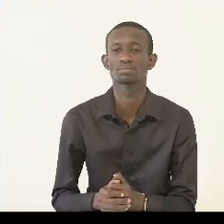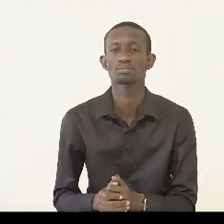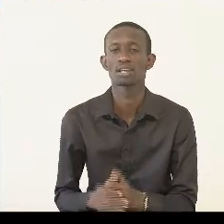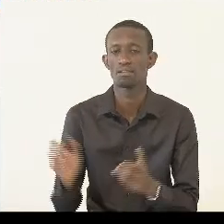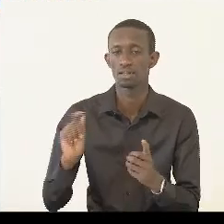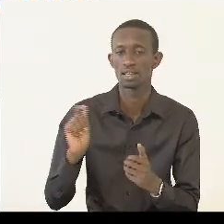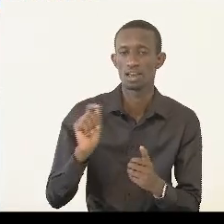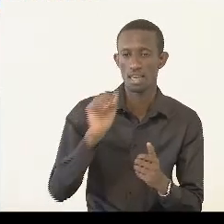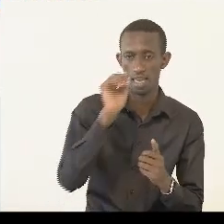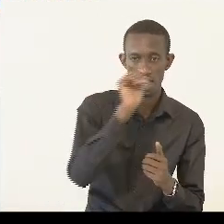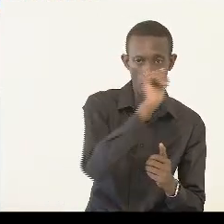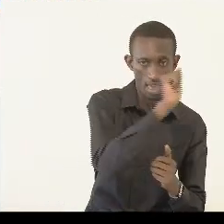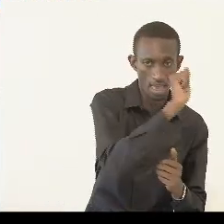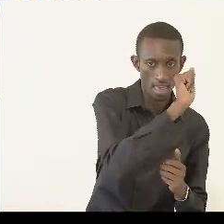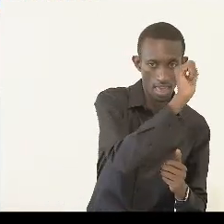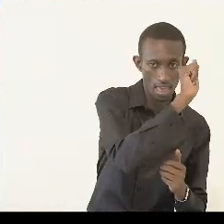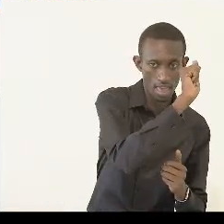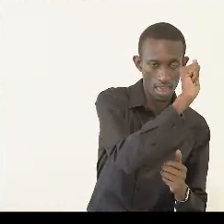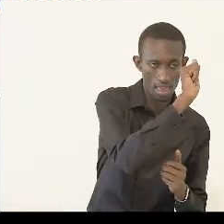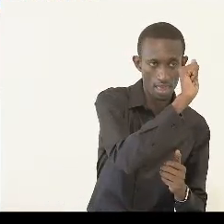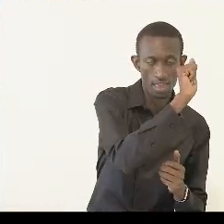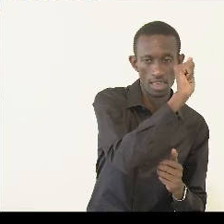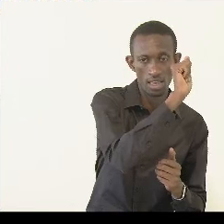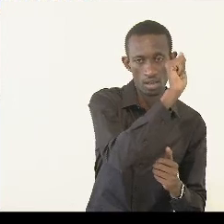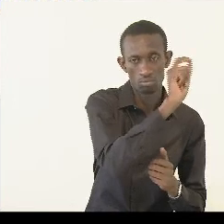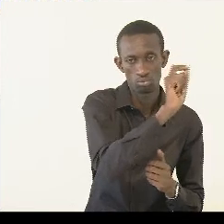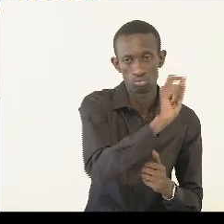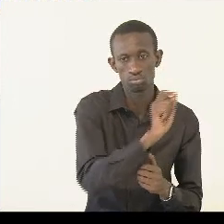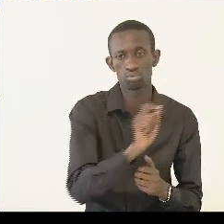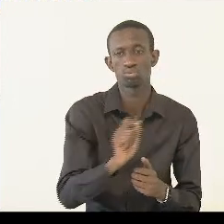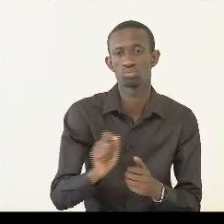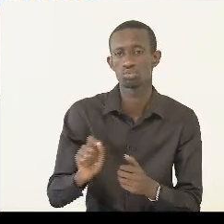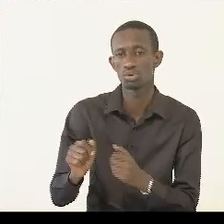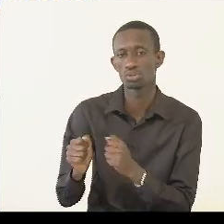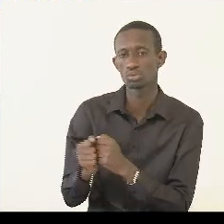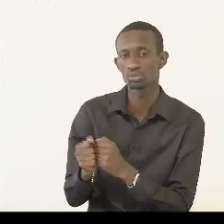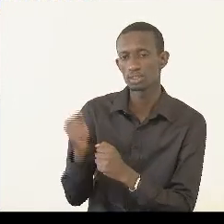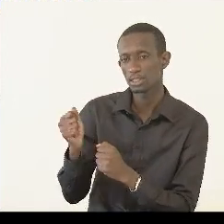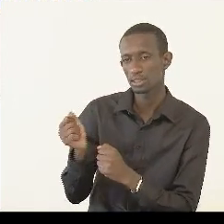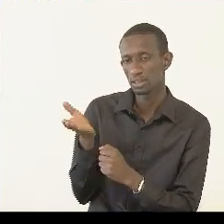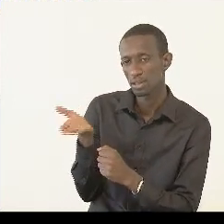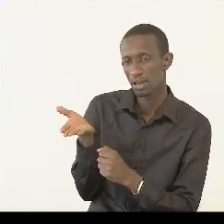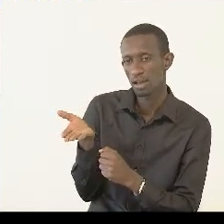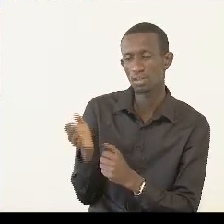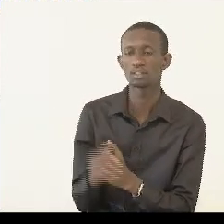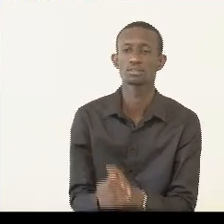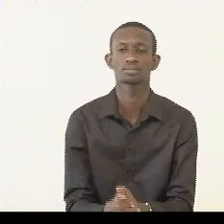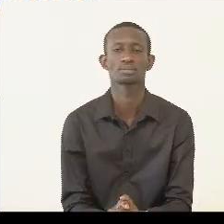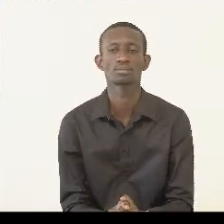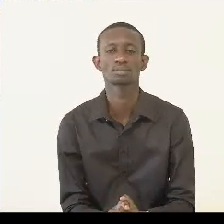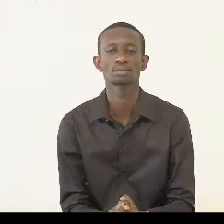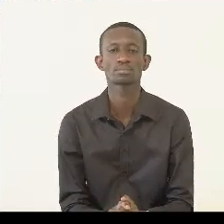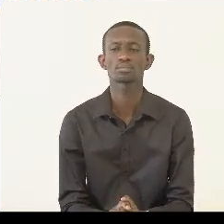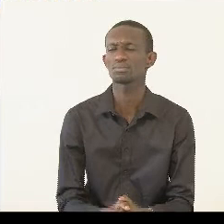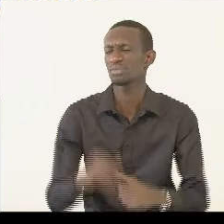here, does it match? That the teacher can easily do the marking on this section, and your work looks neat, and you still